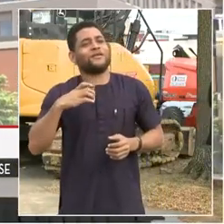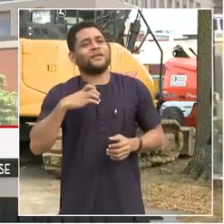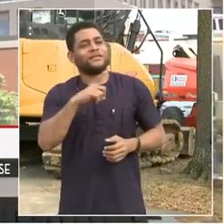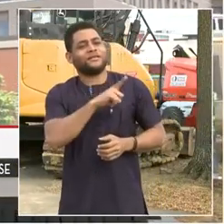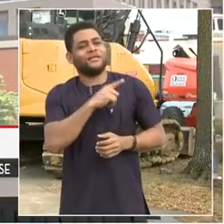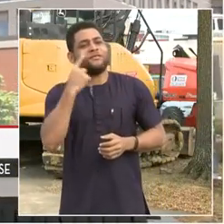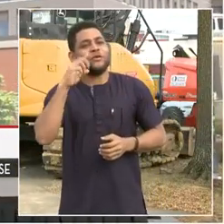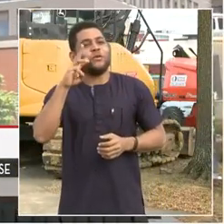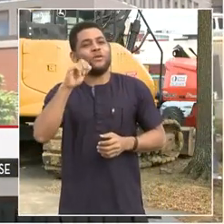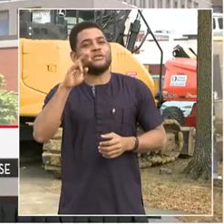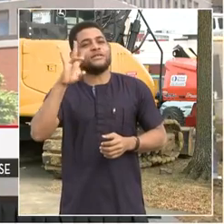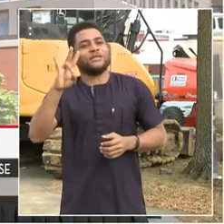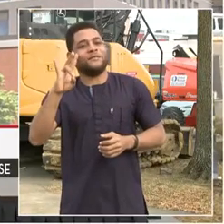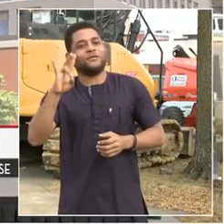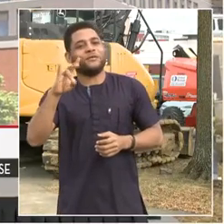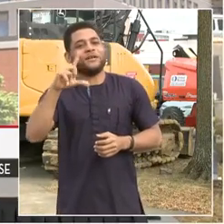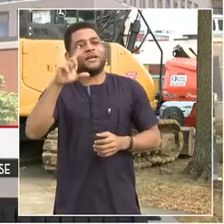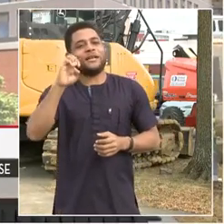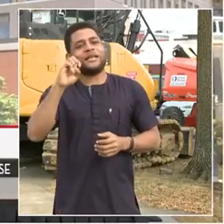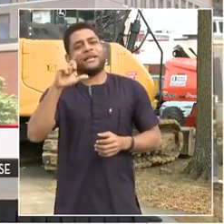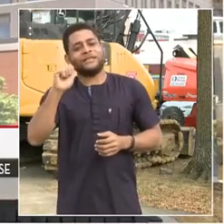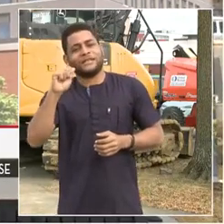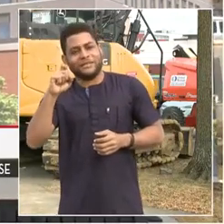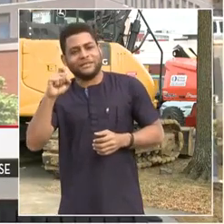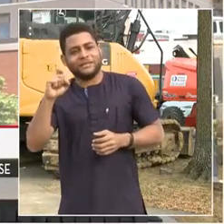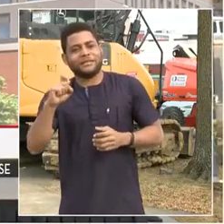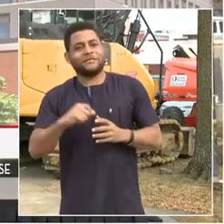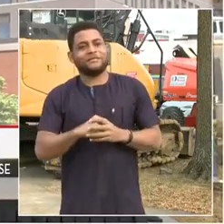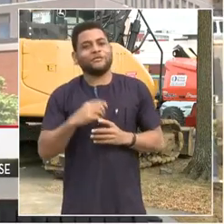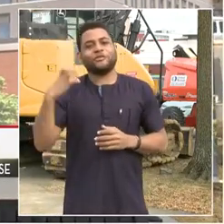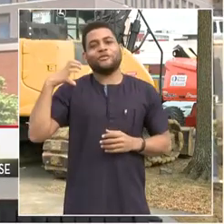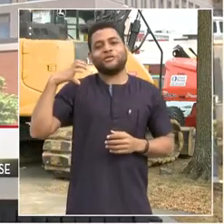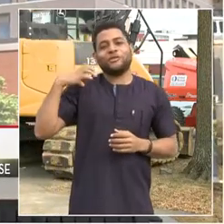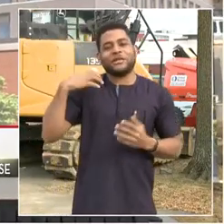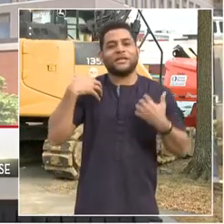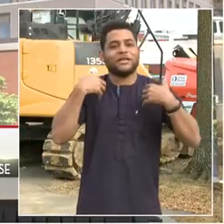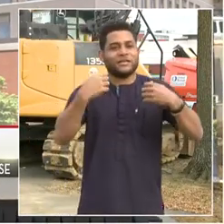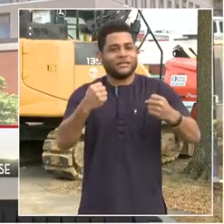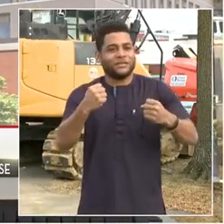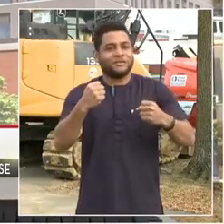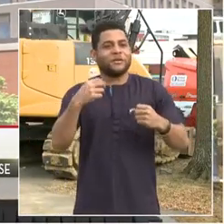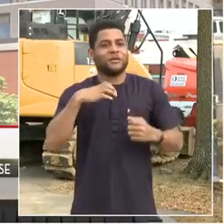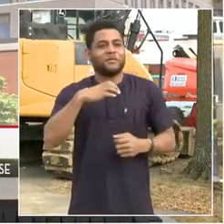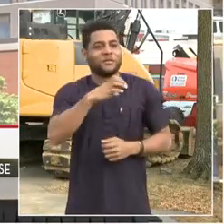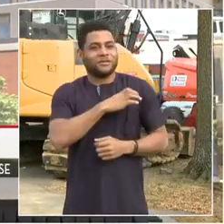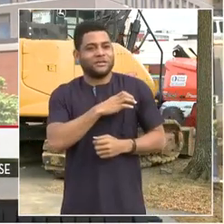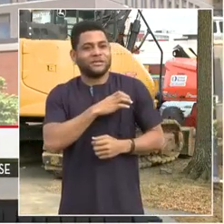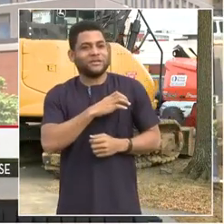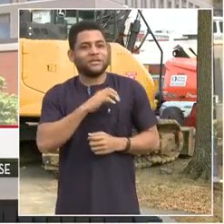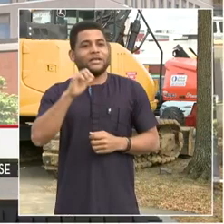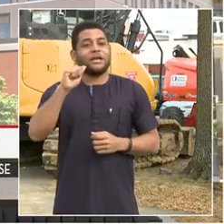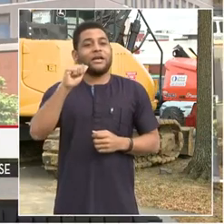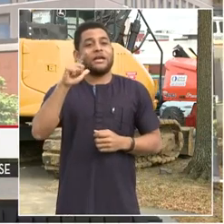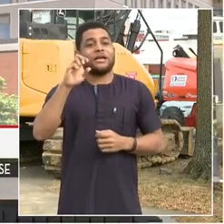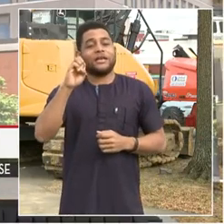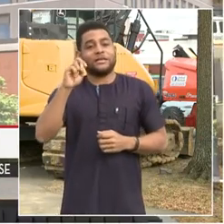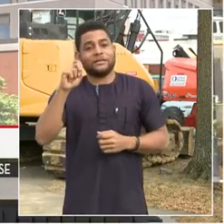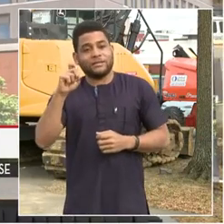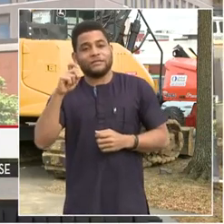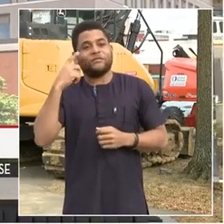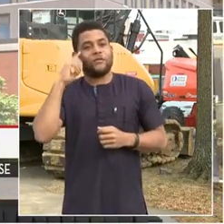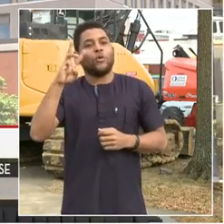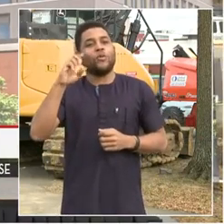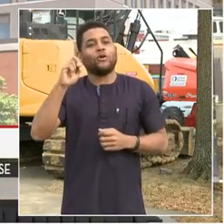also chaired the council's health committee. Sandy Allen, our former council member for Ward 8, has joined